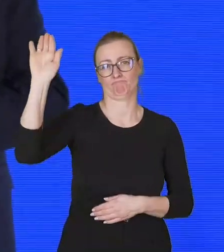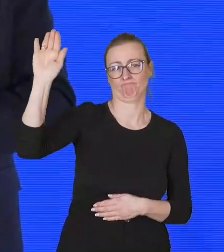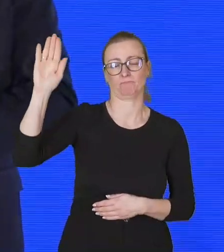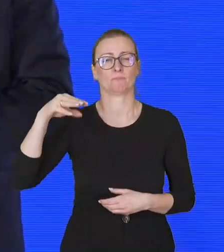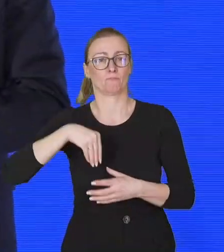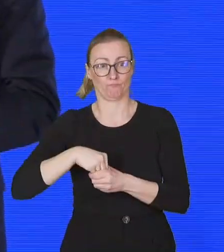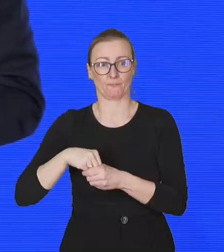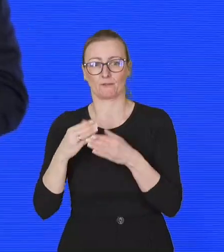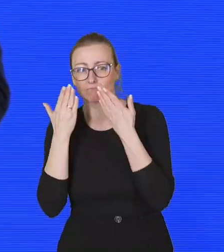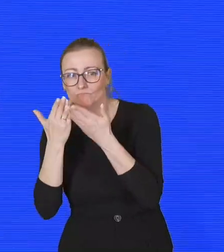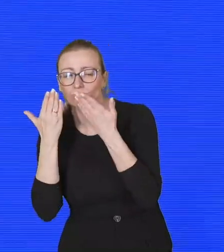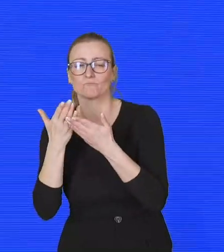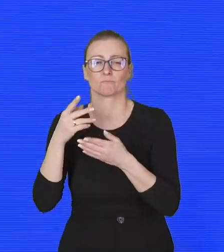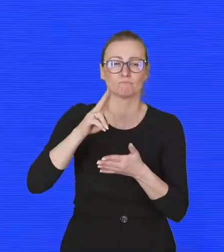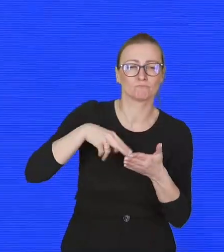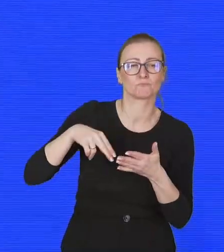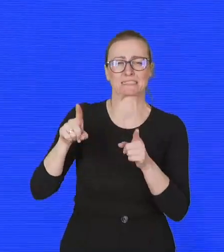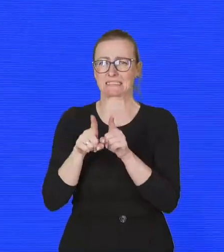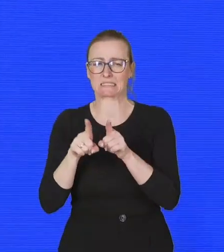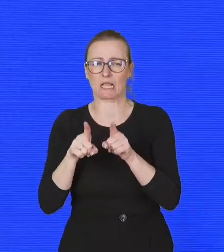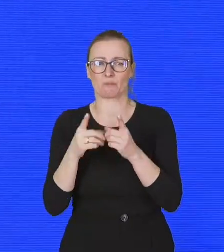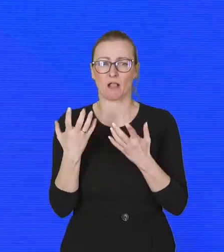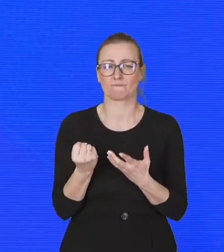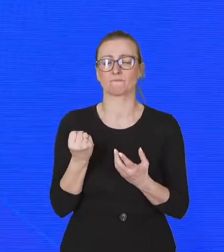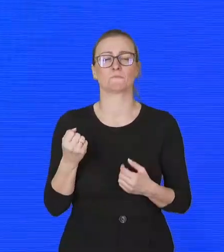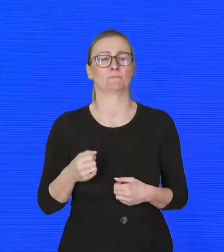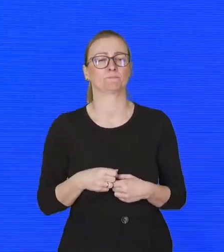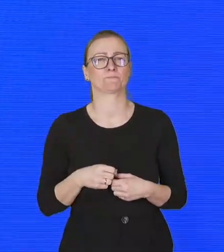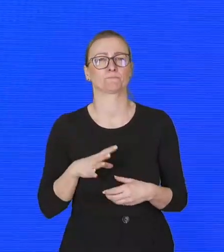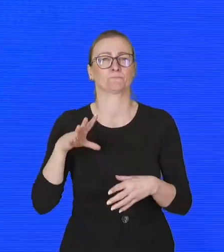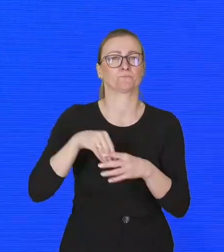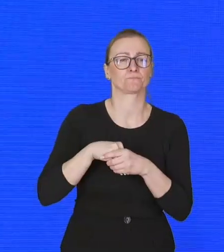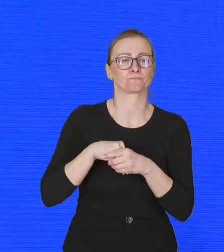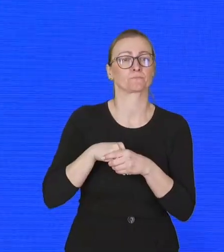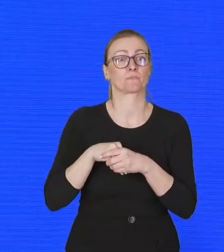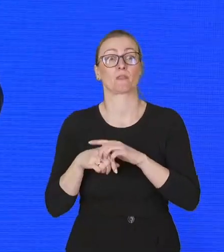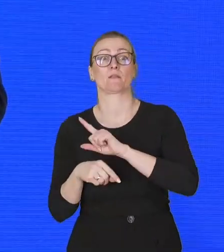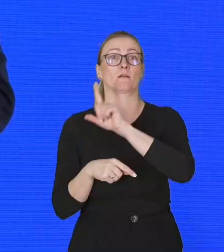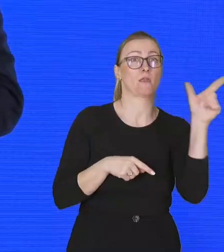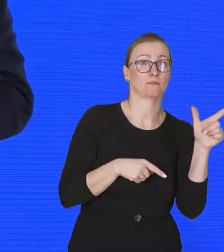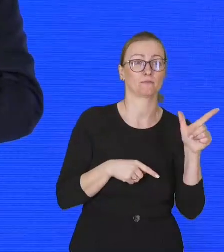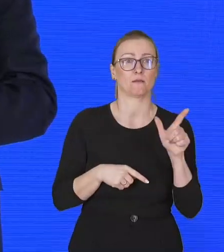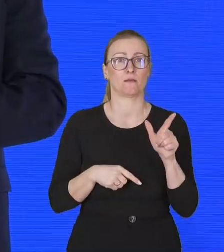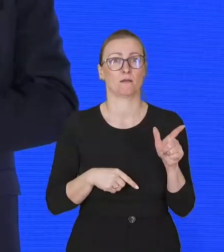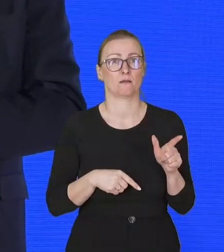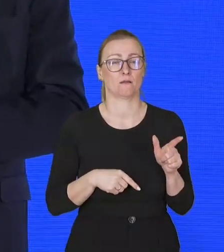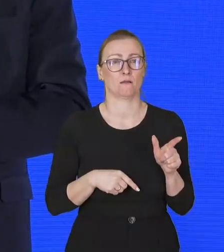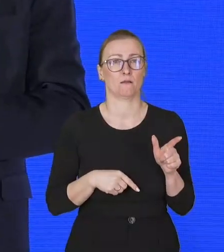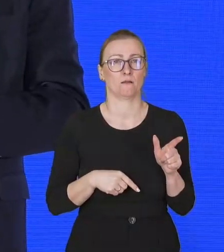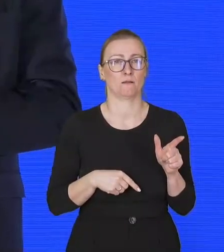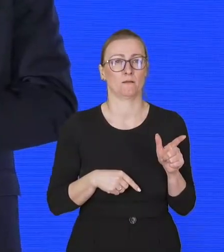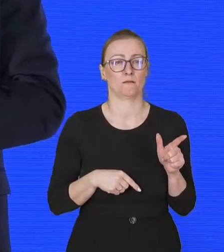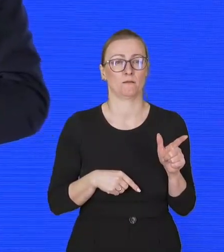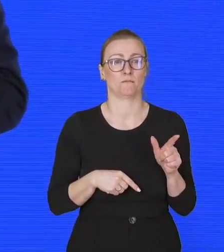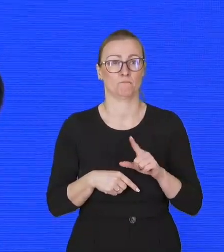to the moment when I left public service, and I'm providing different consultancy services for the European Commission,